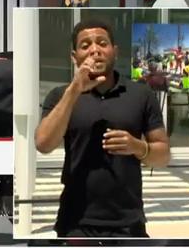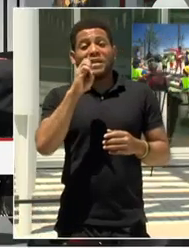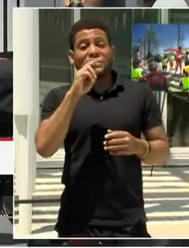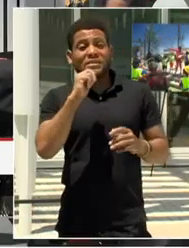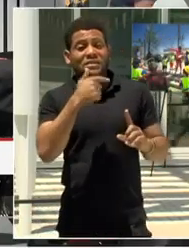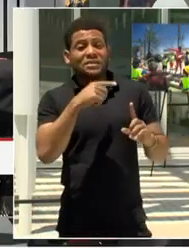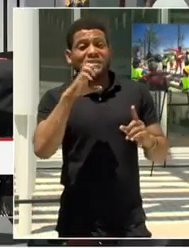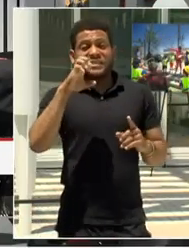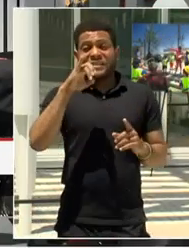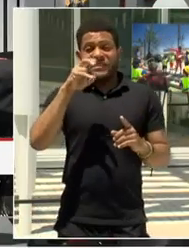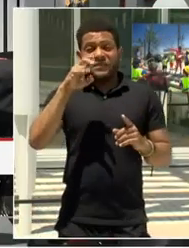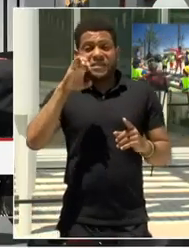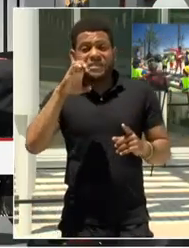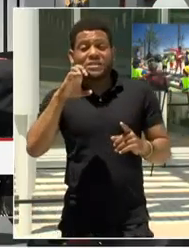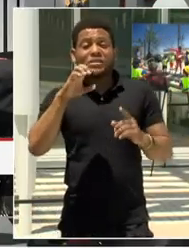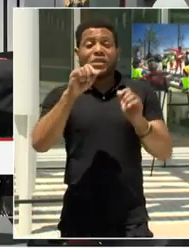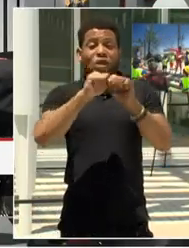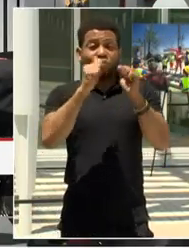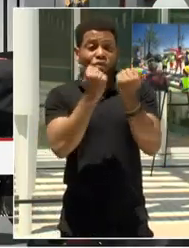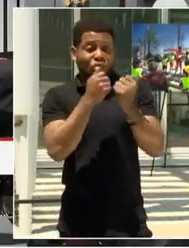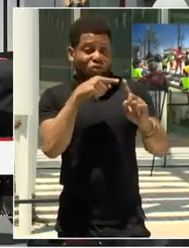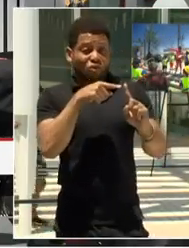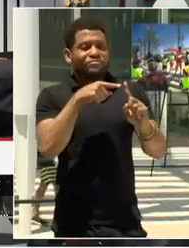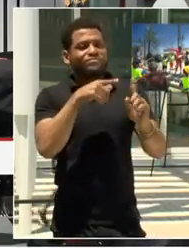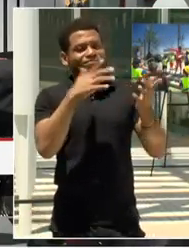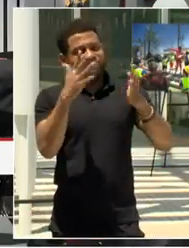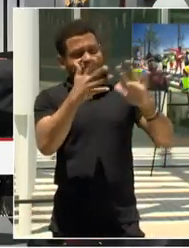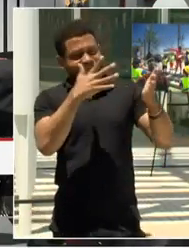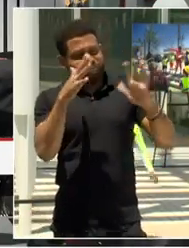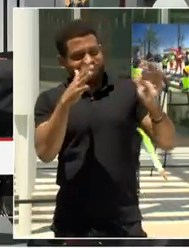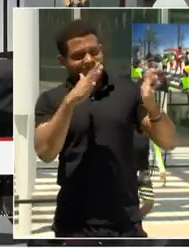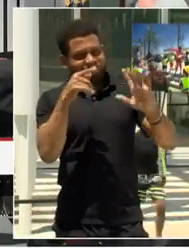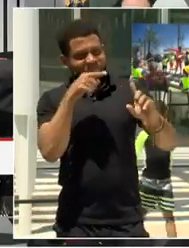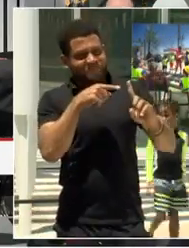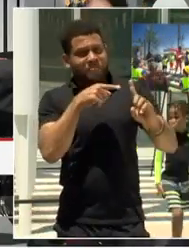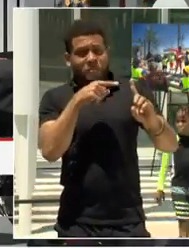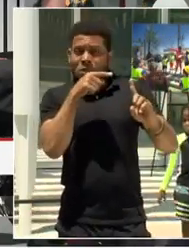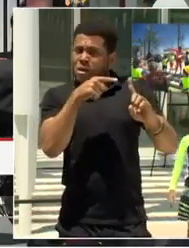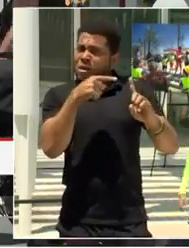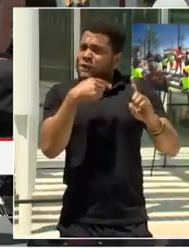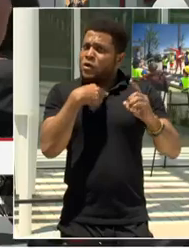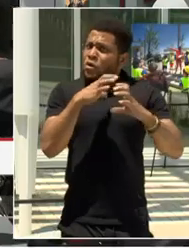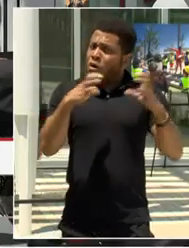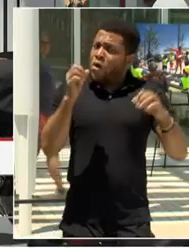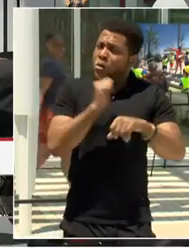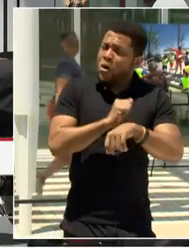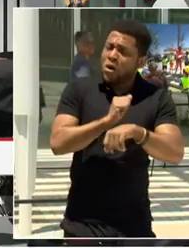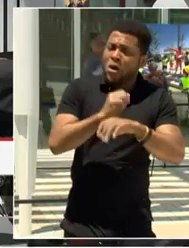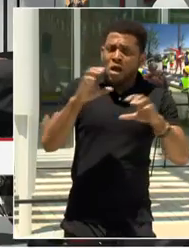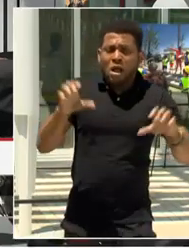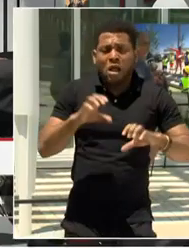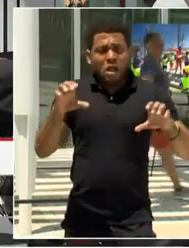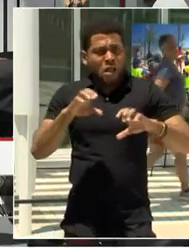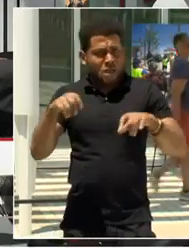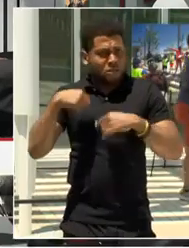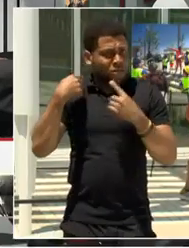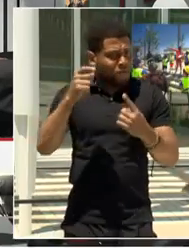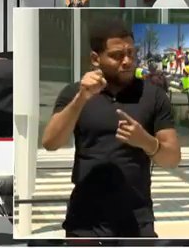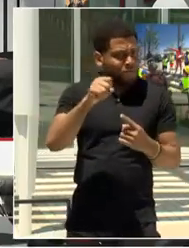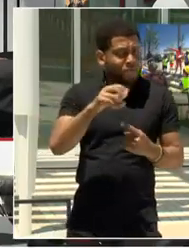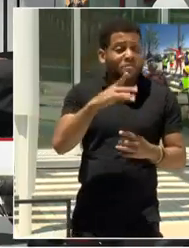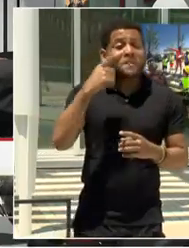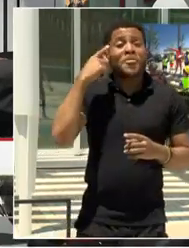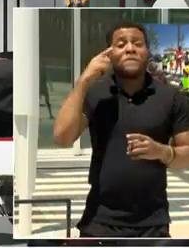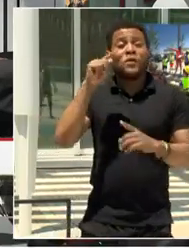and let's give them a round of applause. Many years of activity and engagement on this site. For the Stronghold Civic